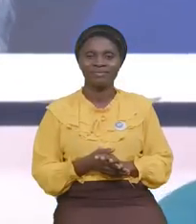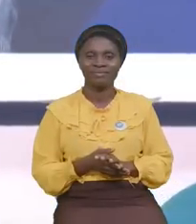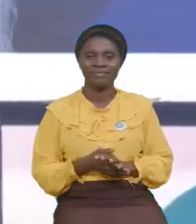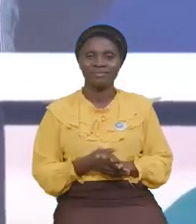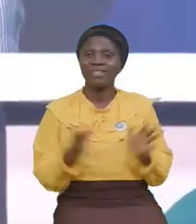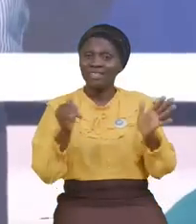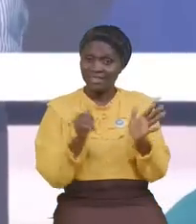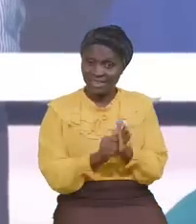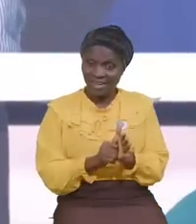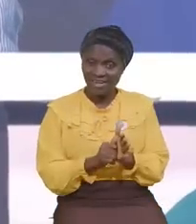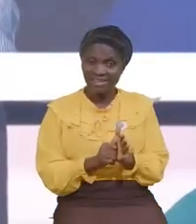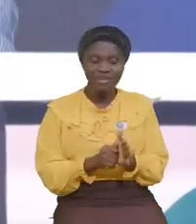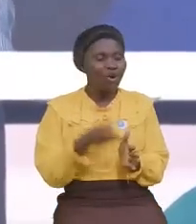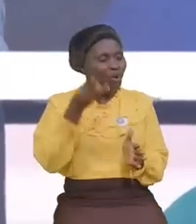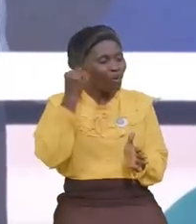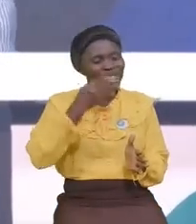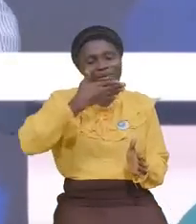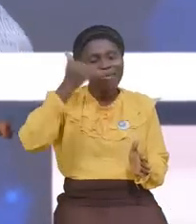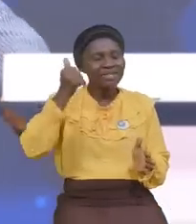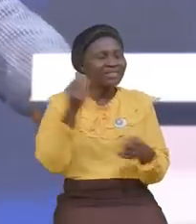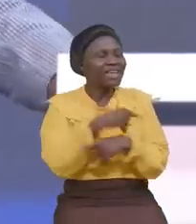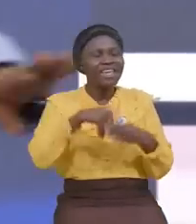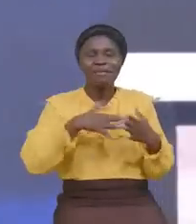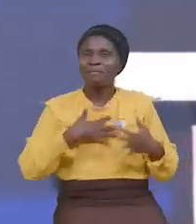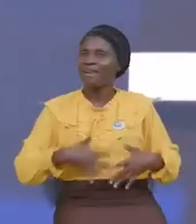That was the best day in my life.